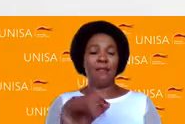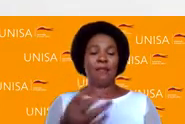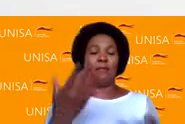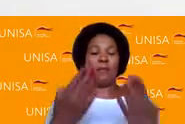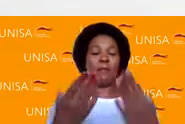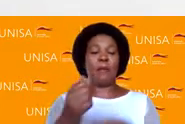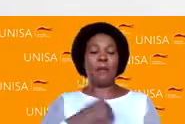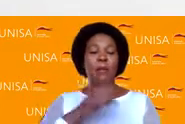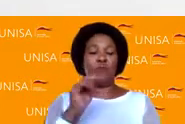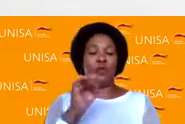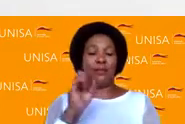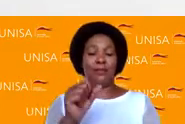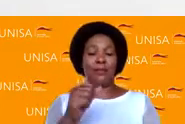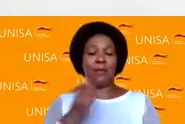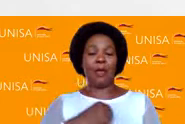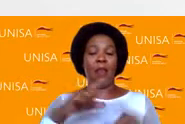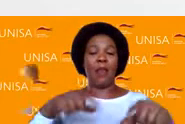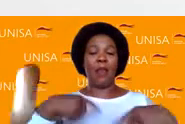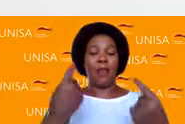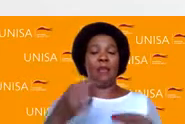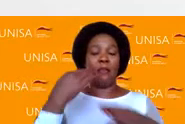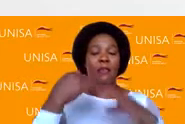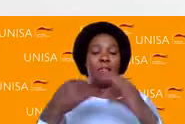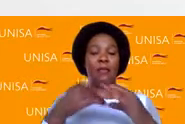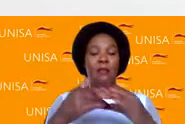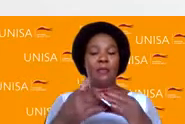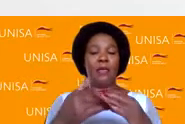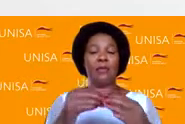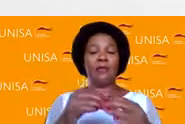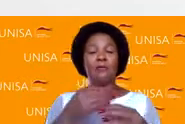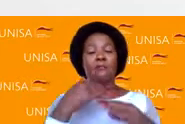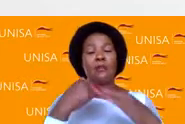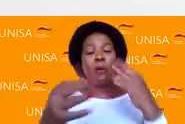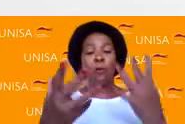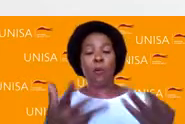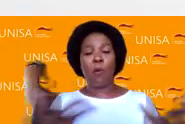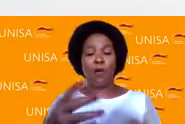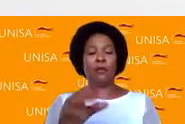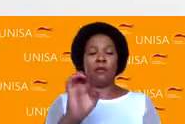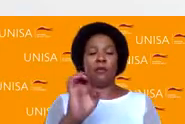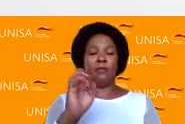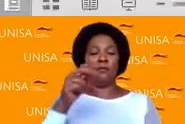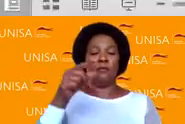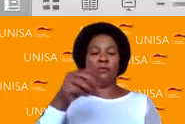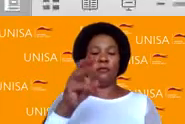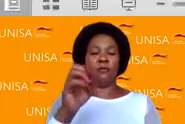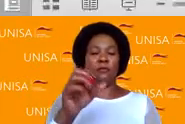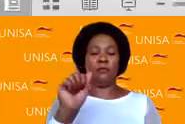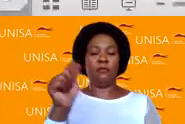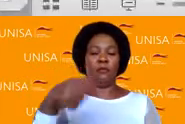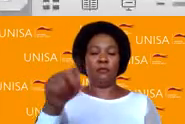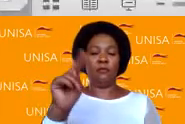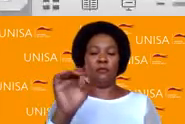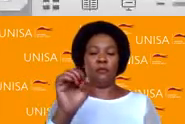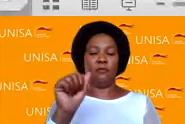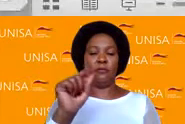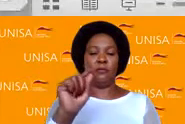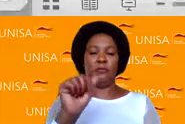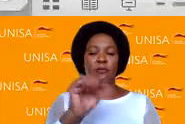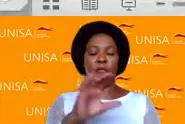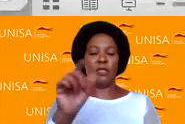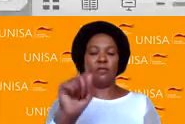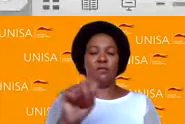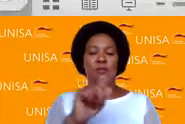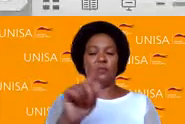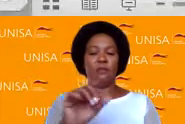And really also make use of the website on myUnisa, the inquire link, where you can have access to all the